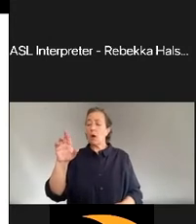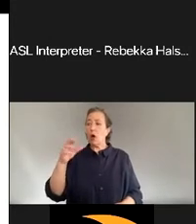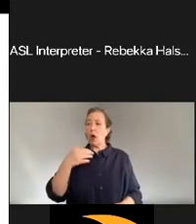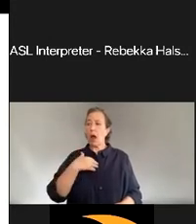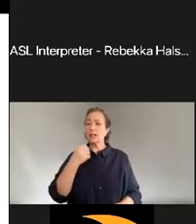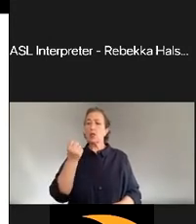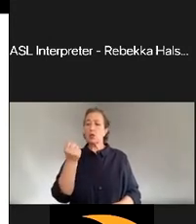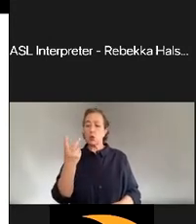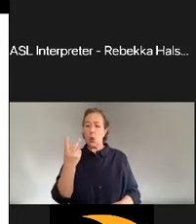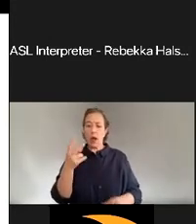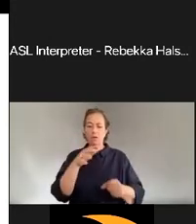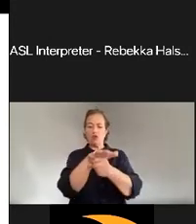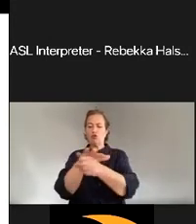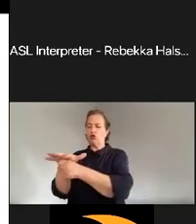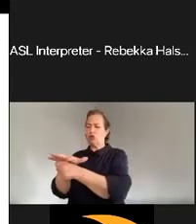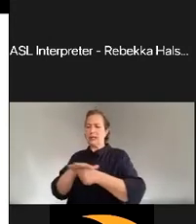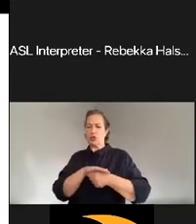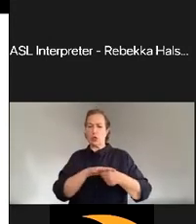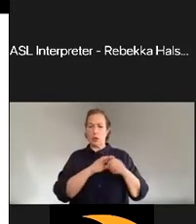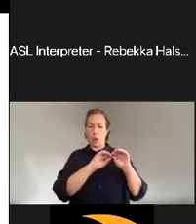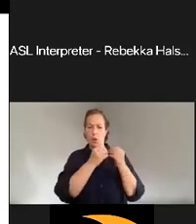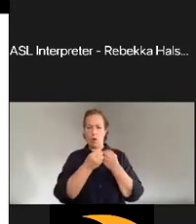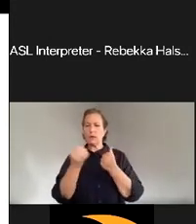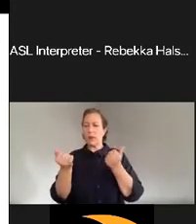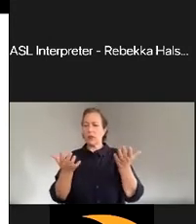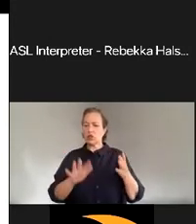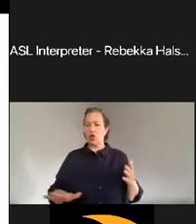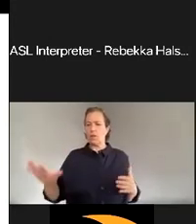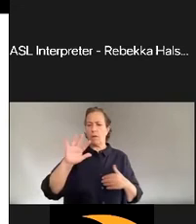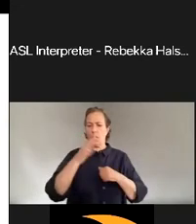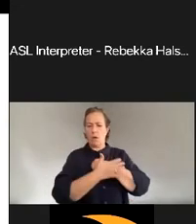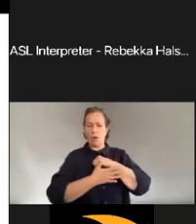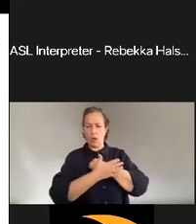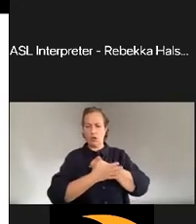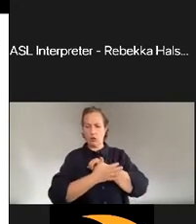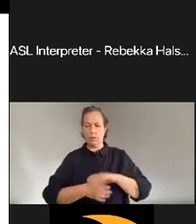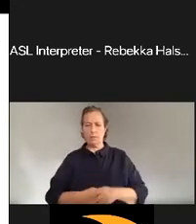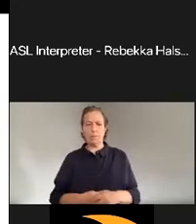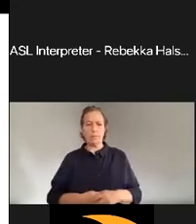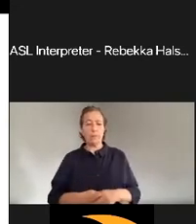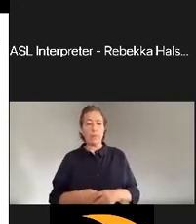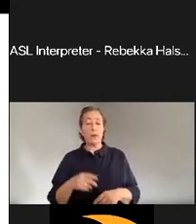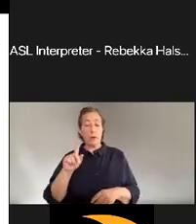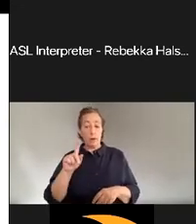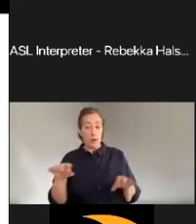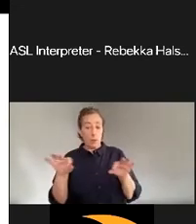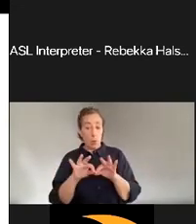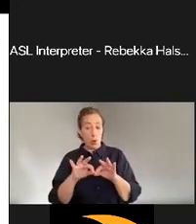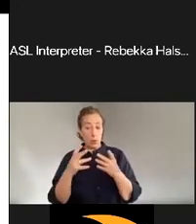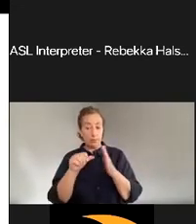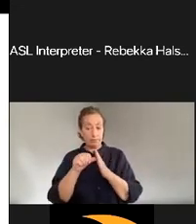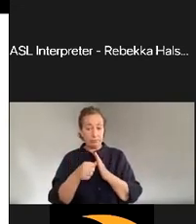regional enforcement offices and serves the entire country. One important note is that